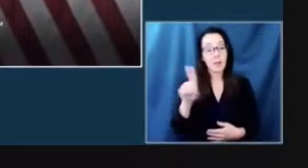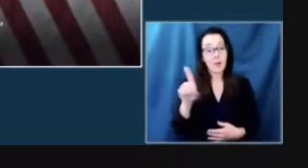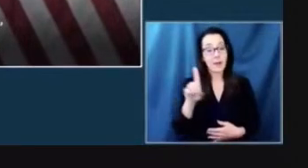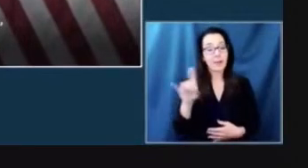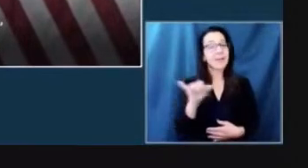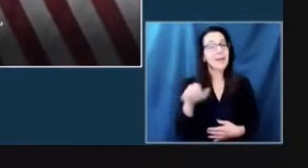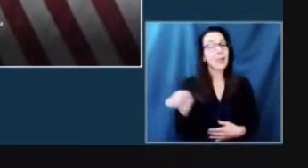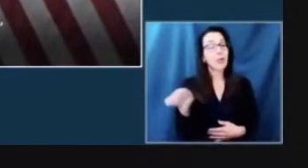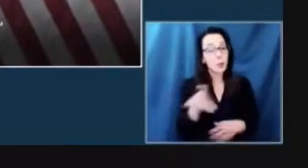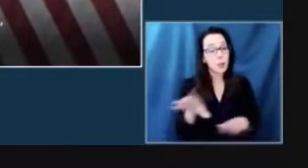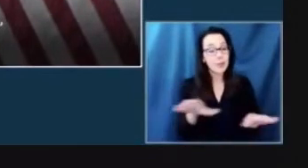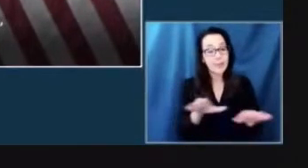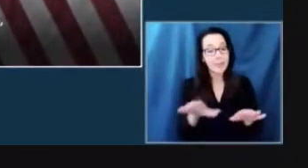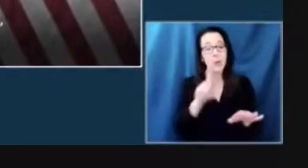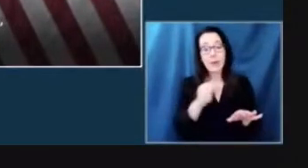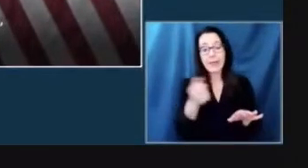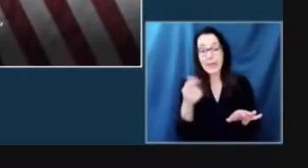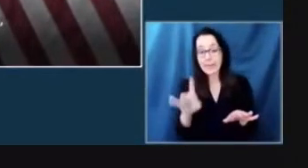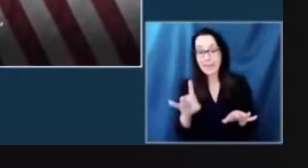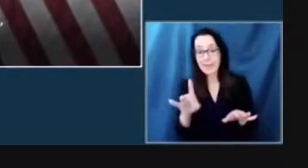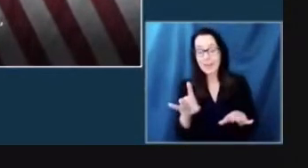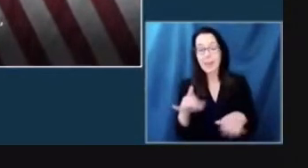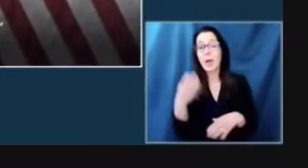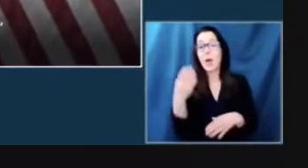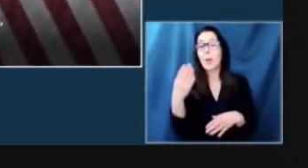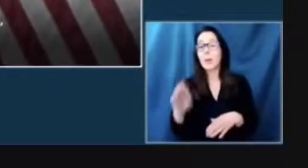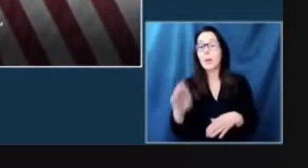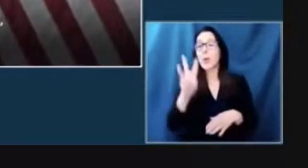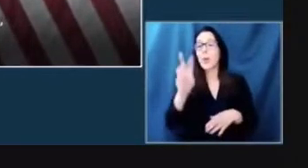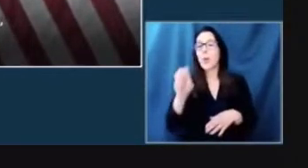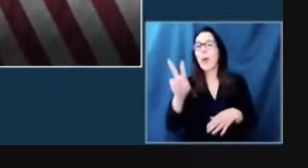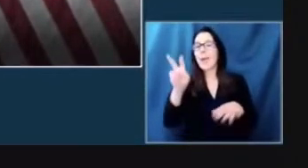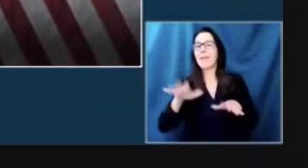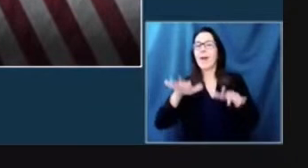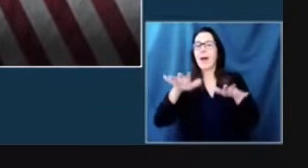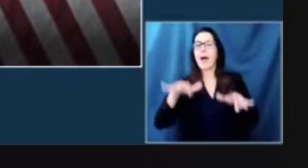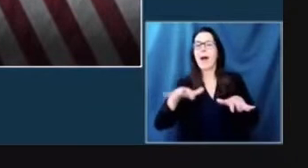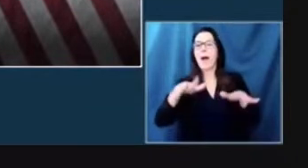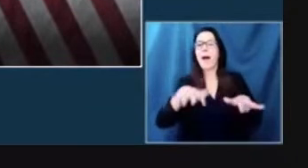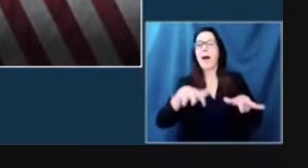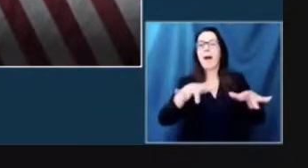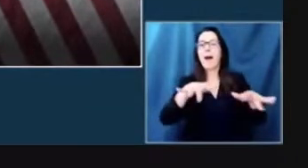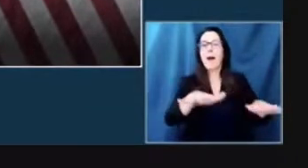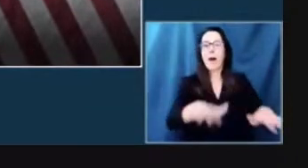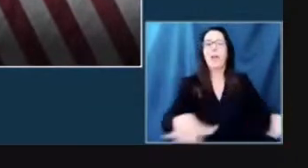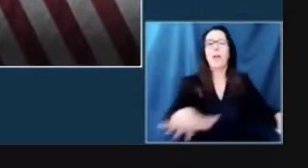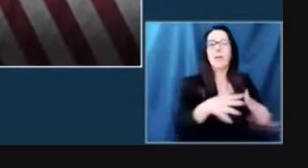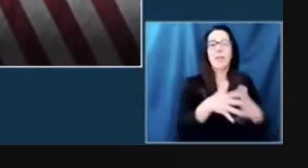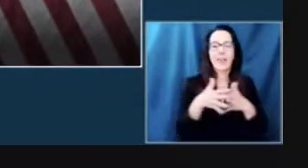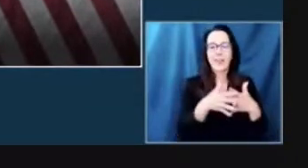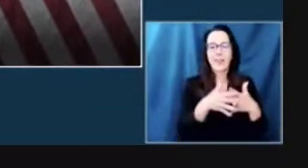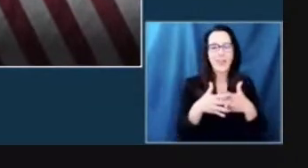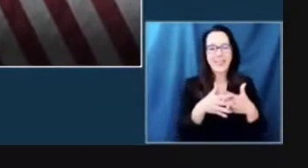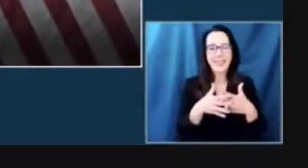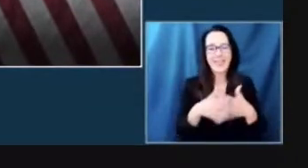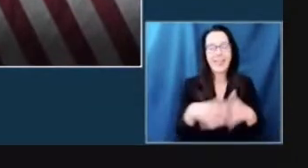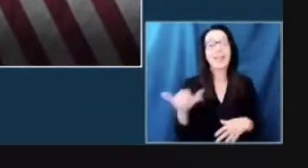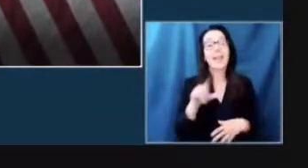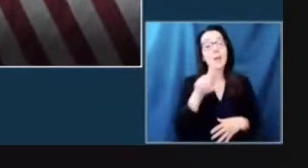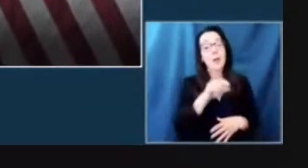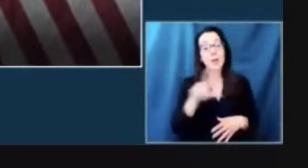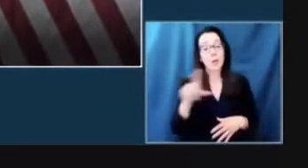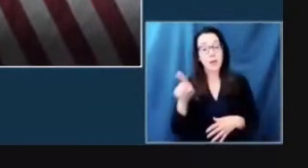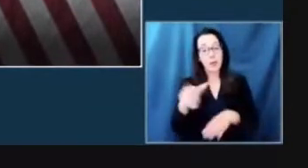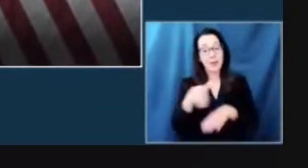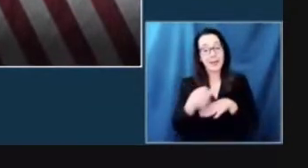in 2018, the blue wave swept across our nation. Just like you did in 2020, you sent Joe Biden